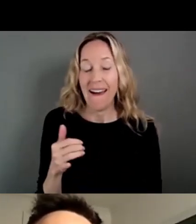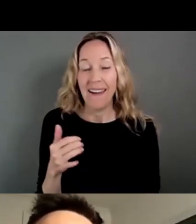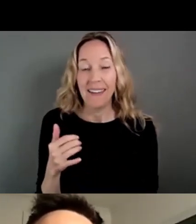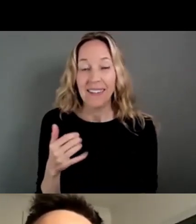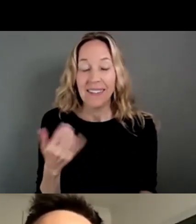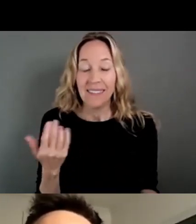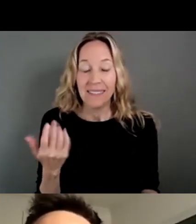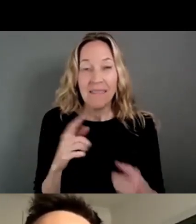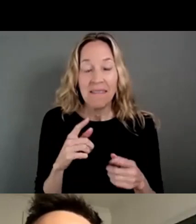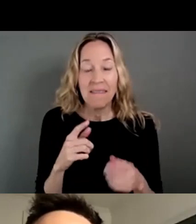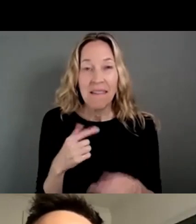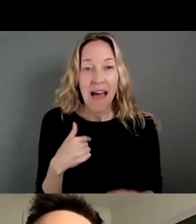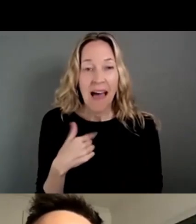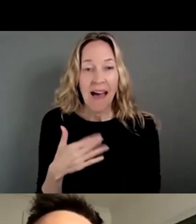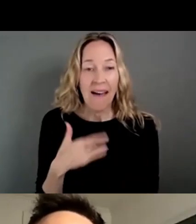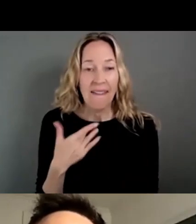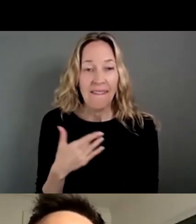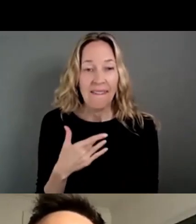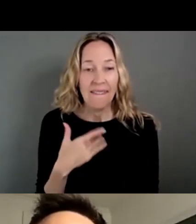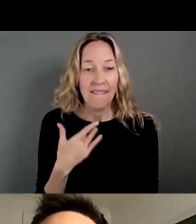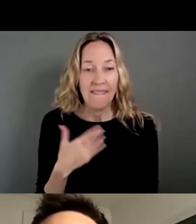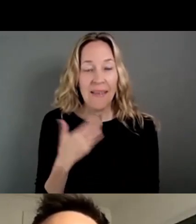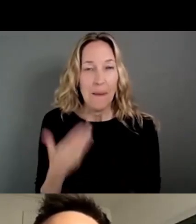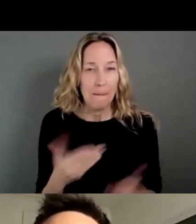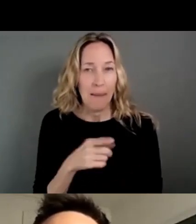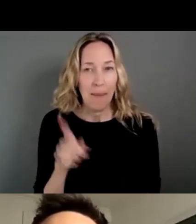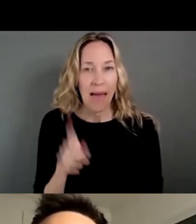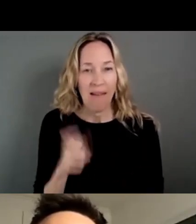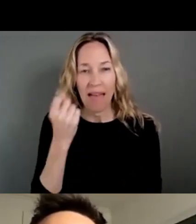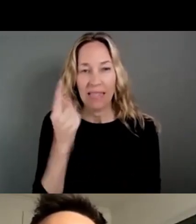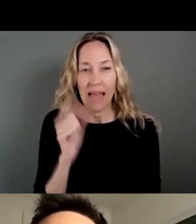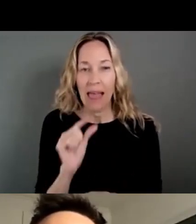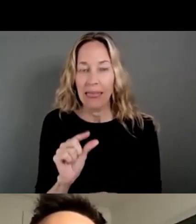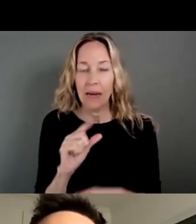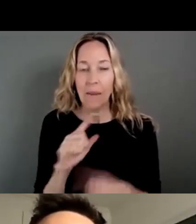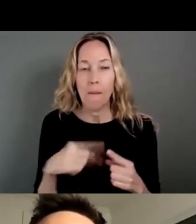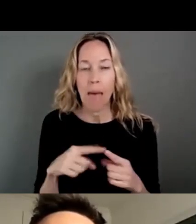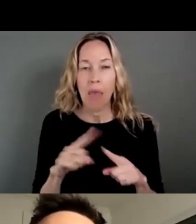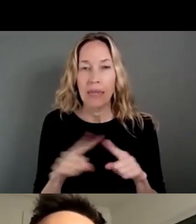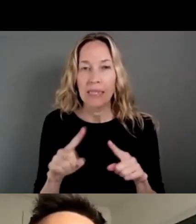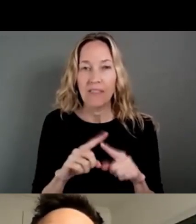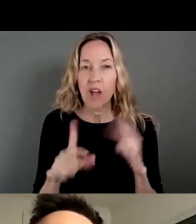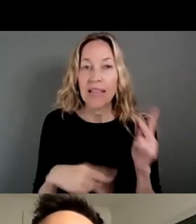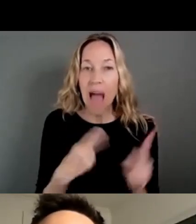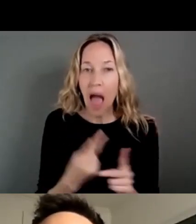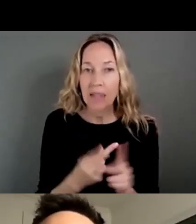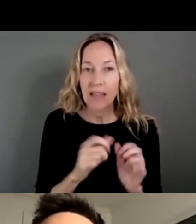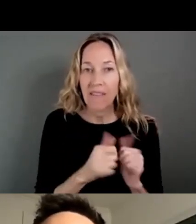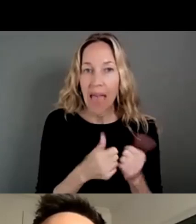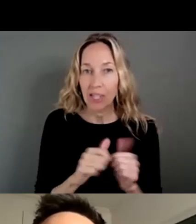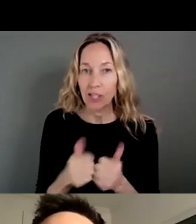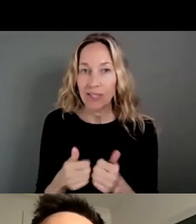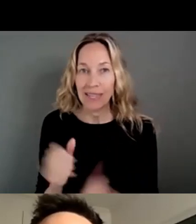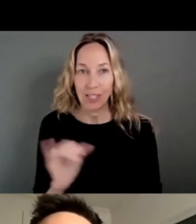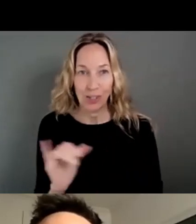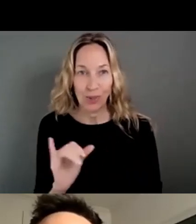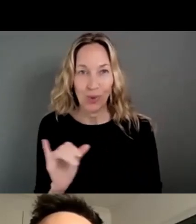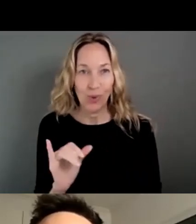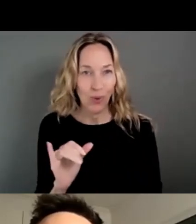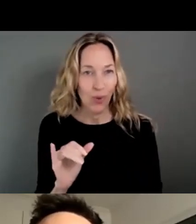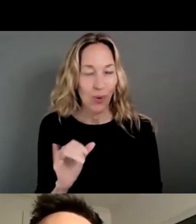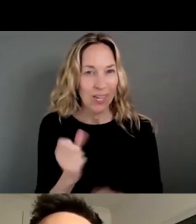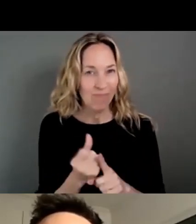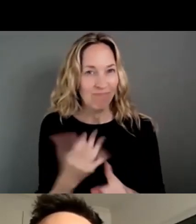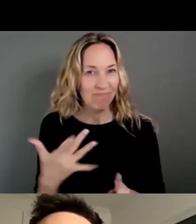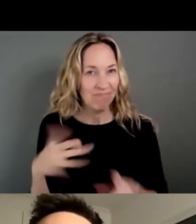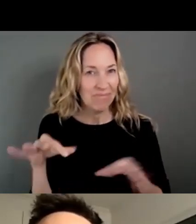I think if you maybe need to understand a little bit about the different types of agencies too. So that if you